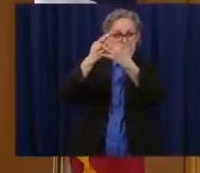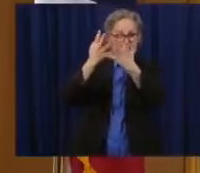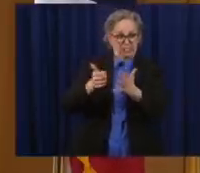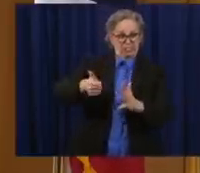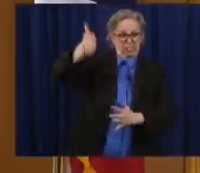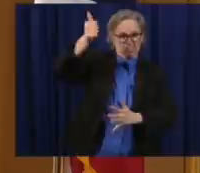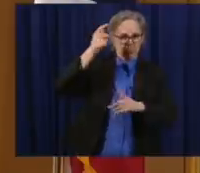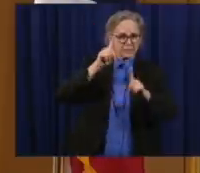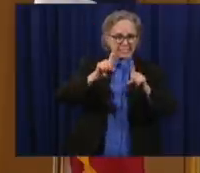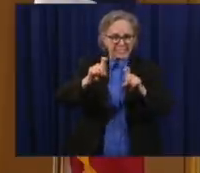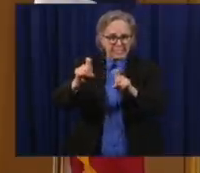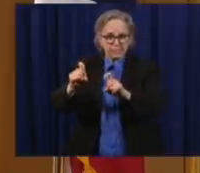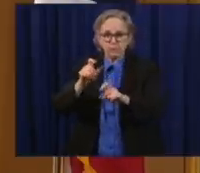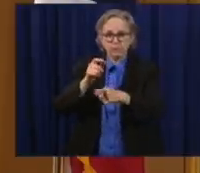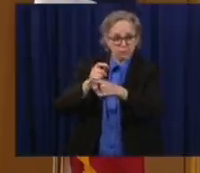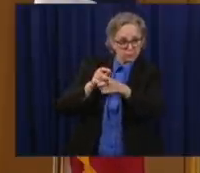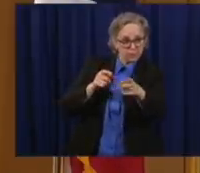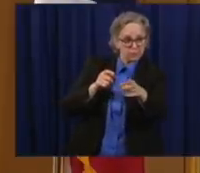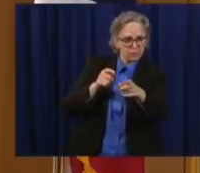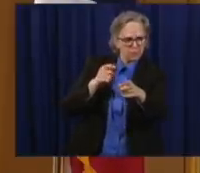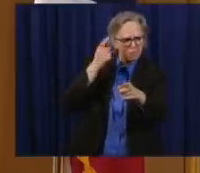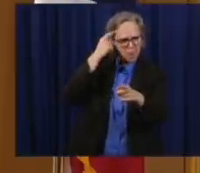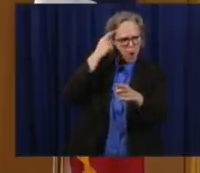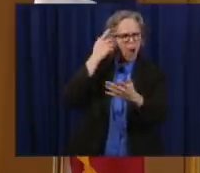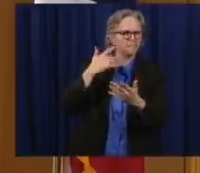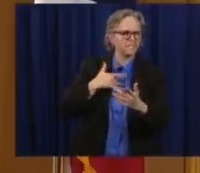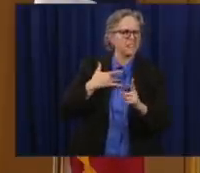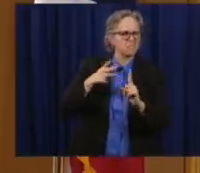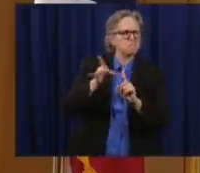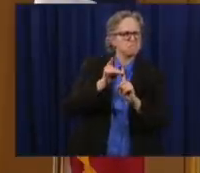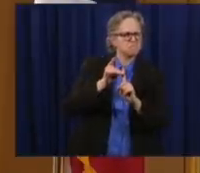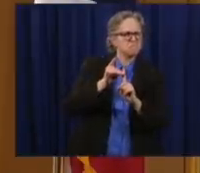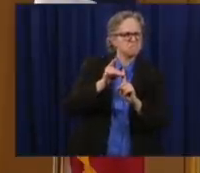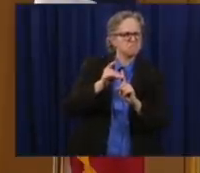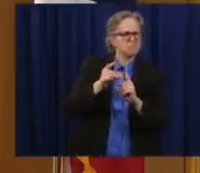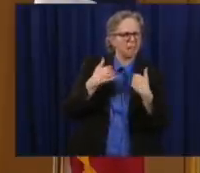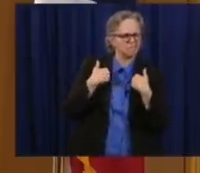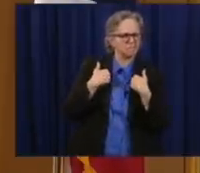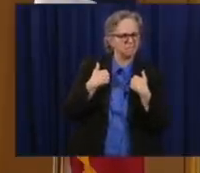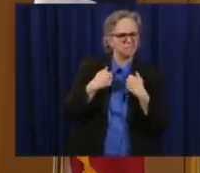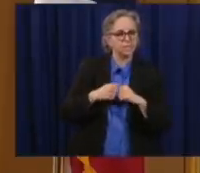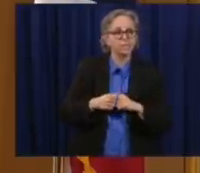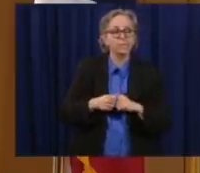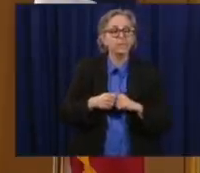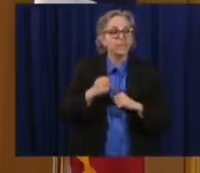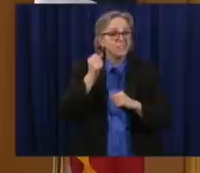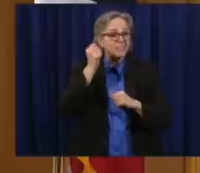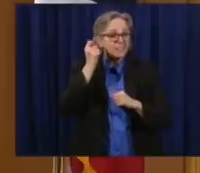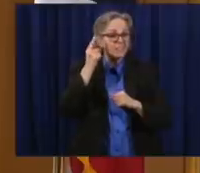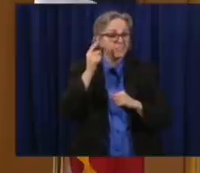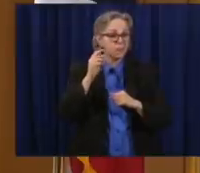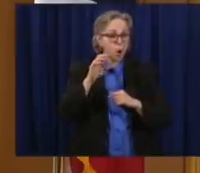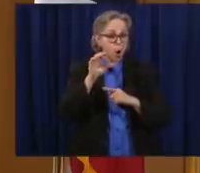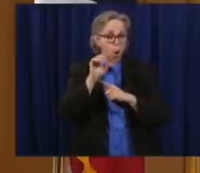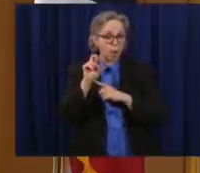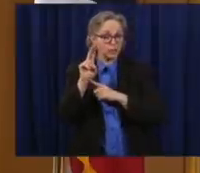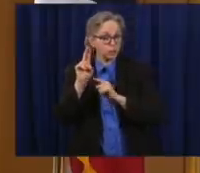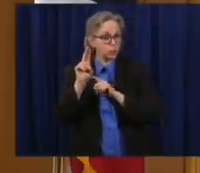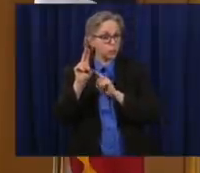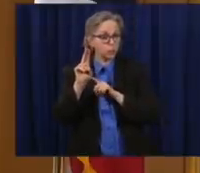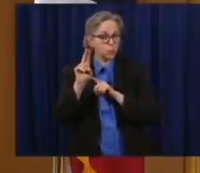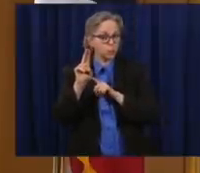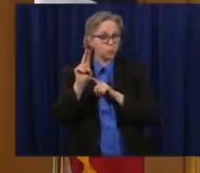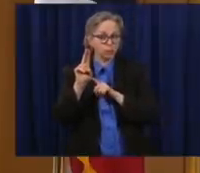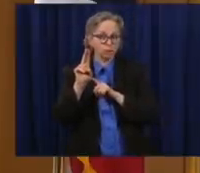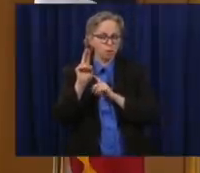positive. They were not getting the reports back. Ohio State has been very, very cooperative and helpful, and this could not